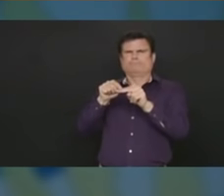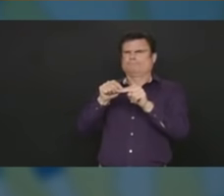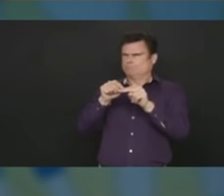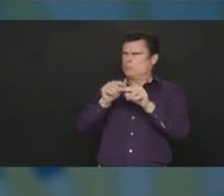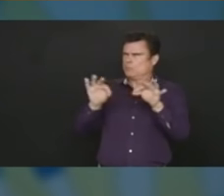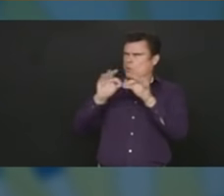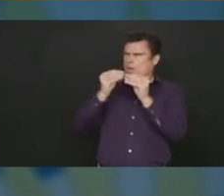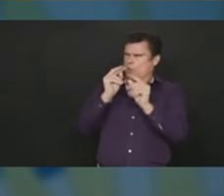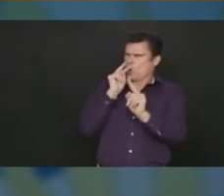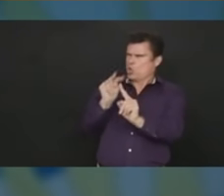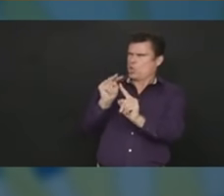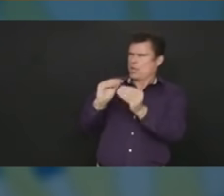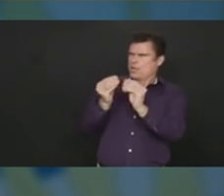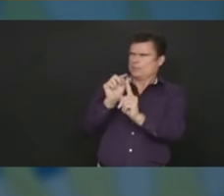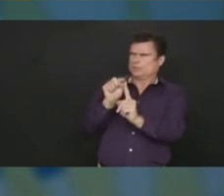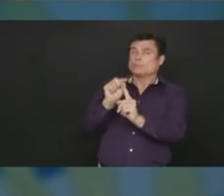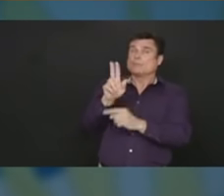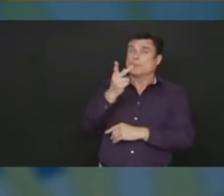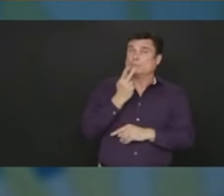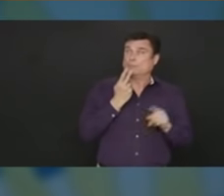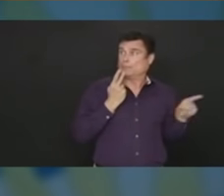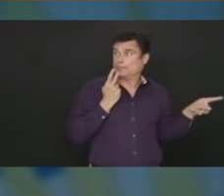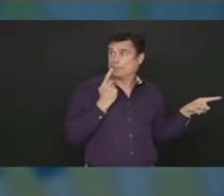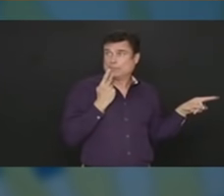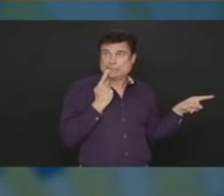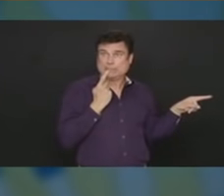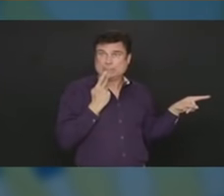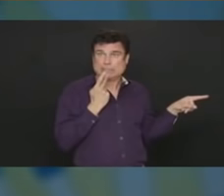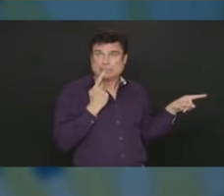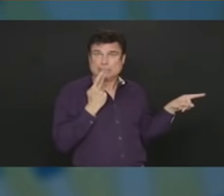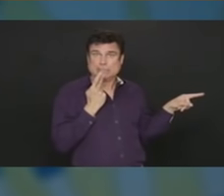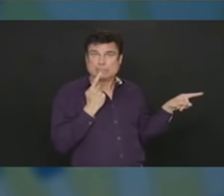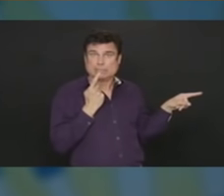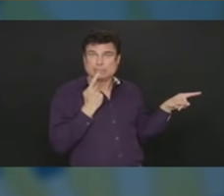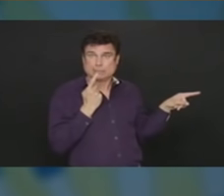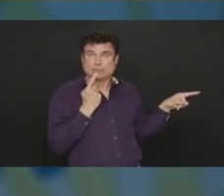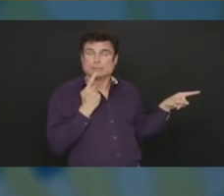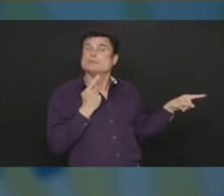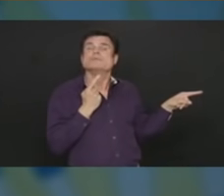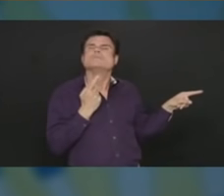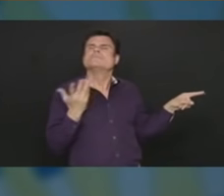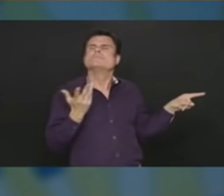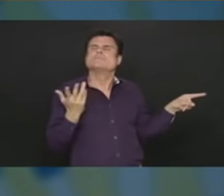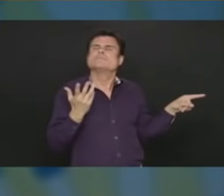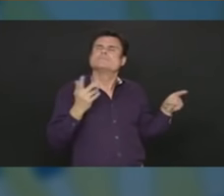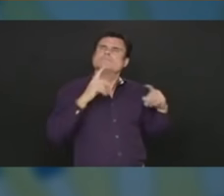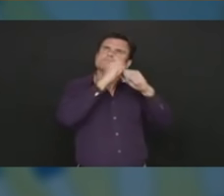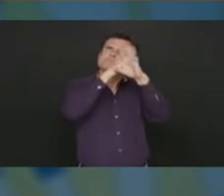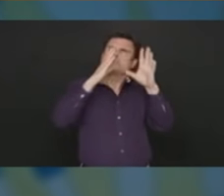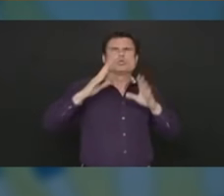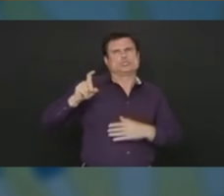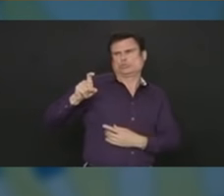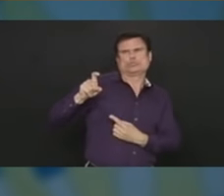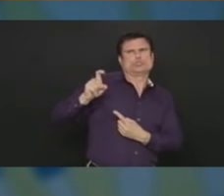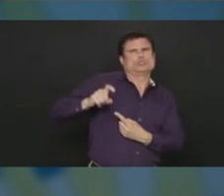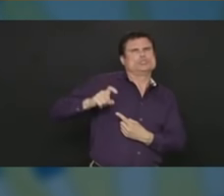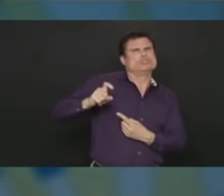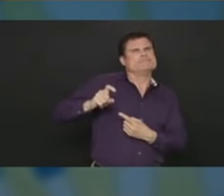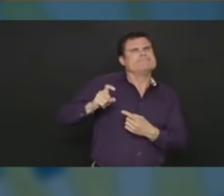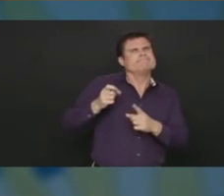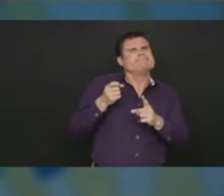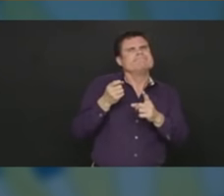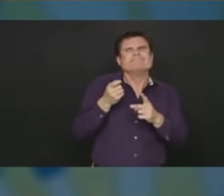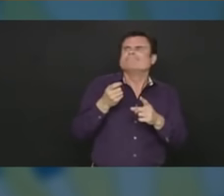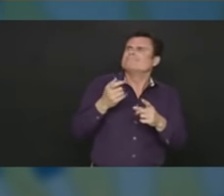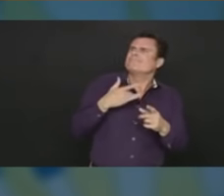Columbia from a whole variety of causes, whether it's old age or motor vehicle crashes, overdoses, the other impacts that